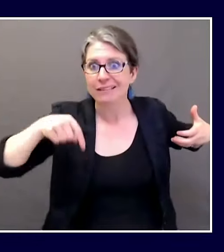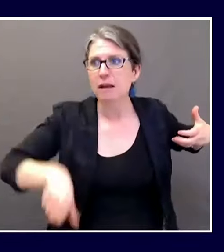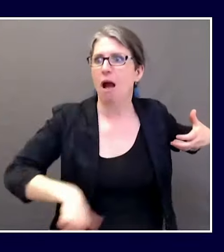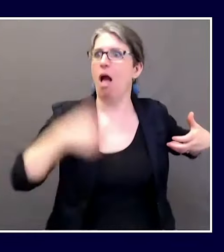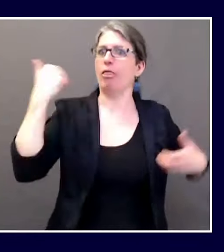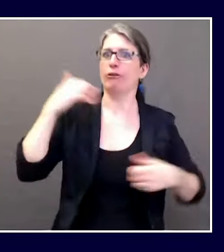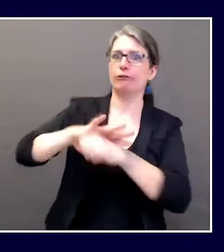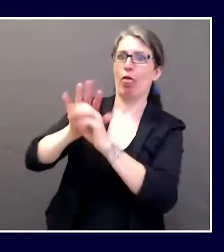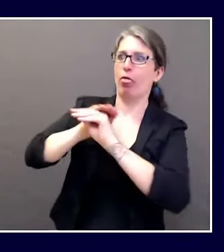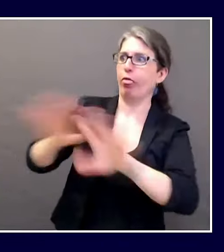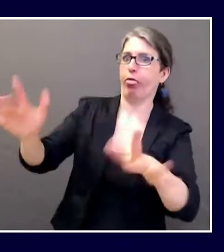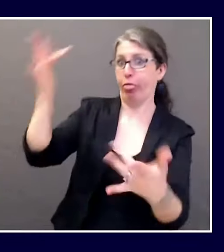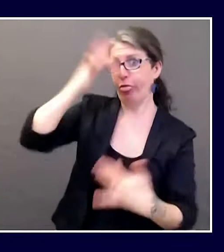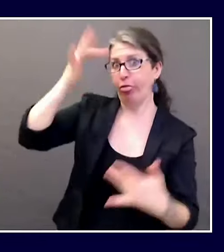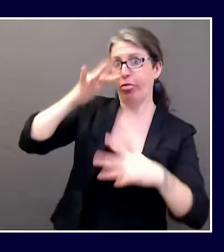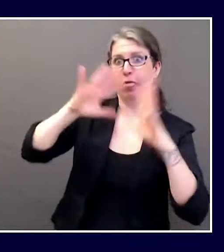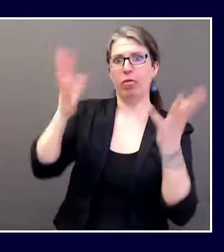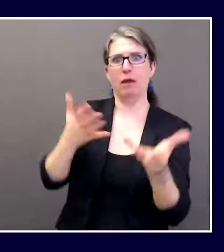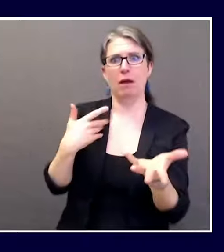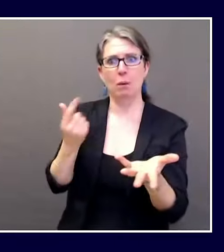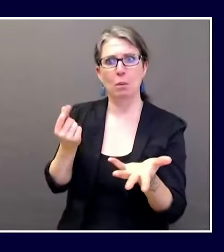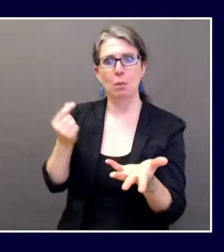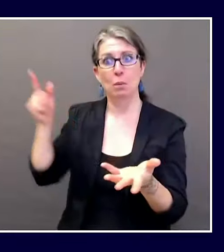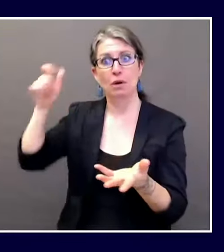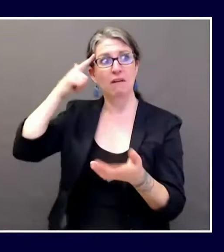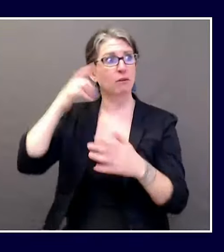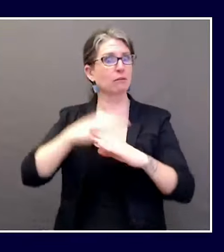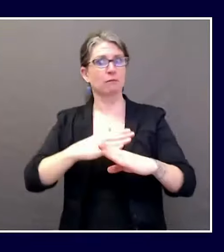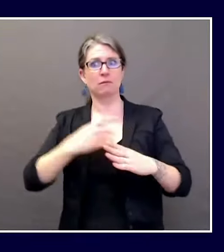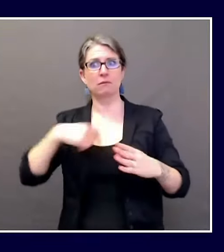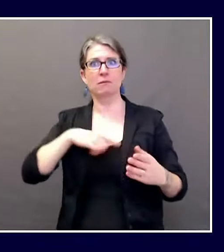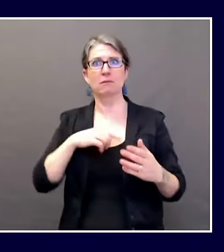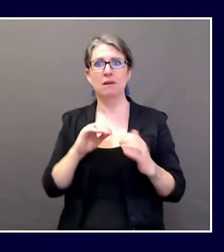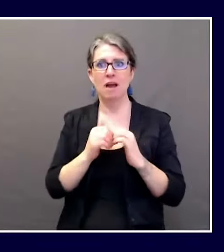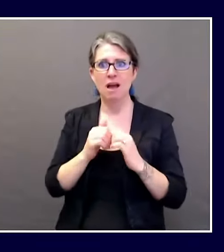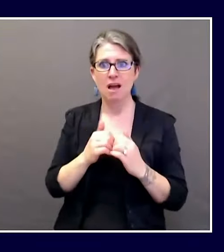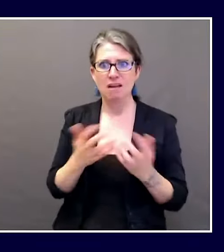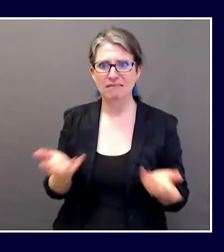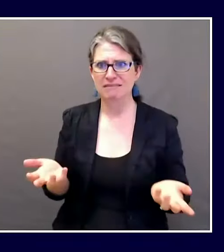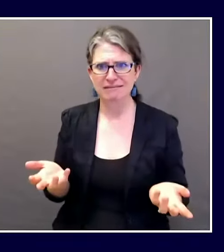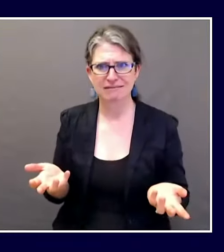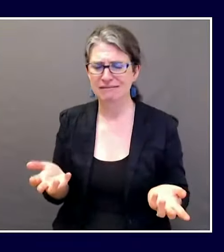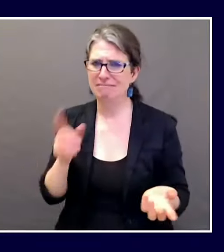useful. Thank you. Let me turn it over to Charlie from Maine Public.